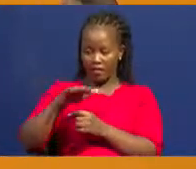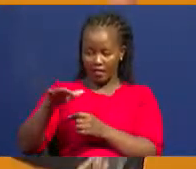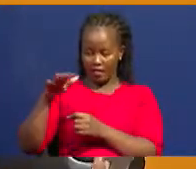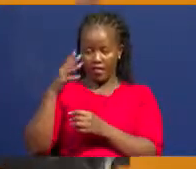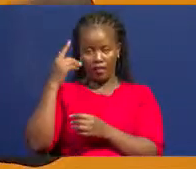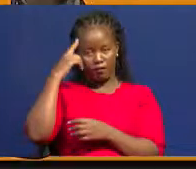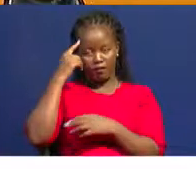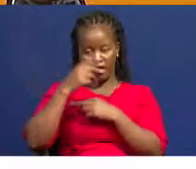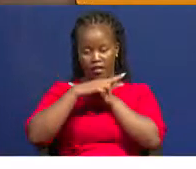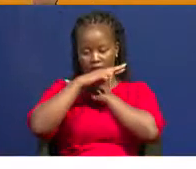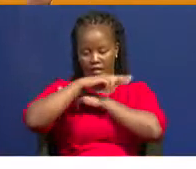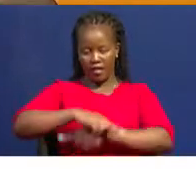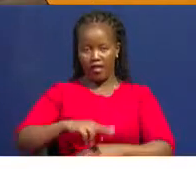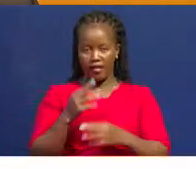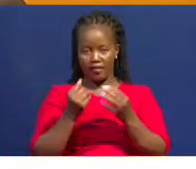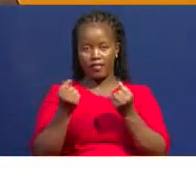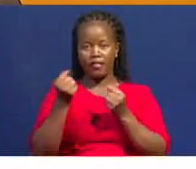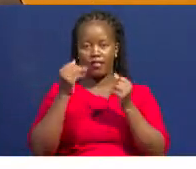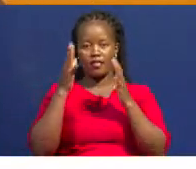maintained, constructed